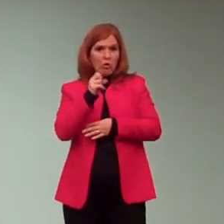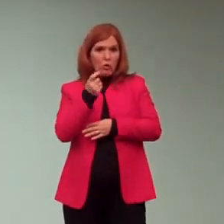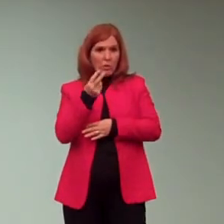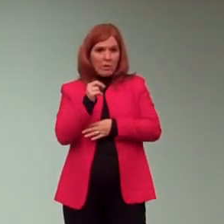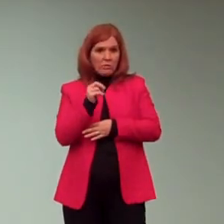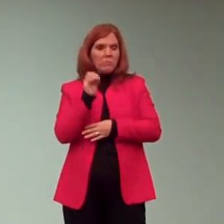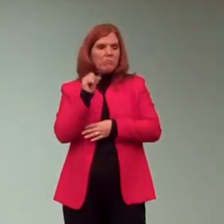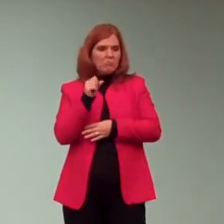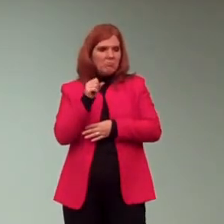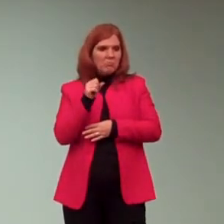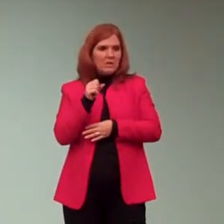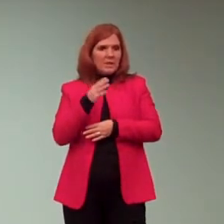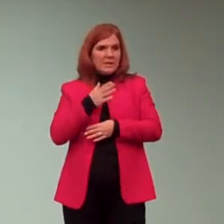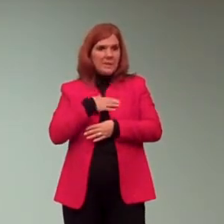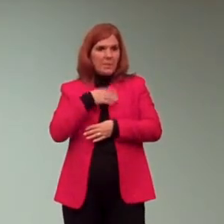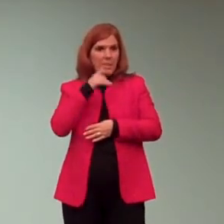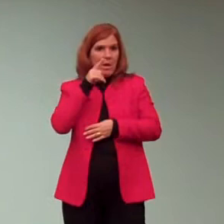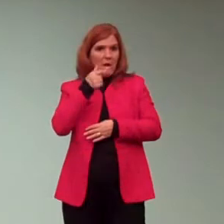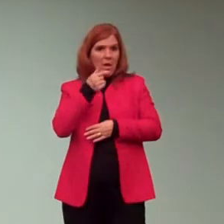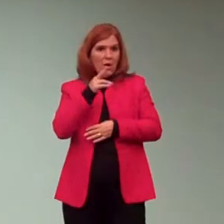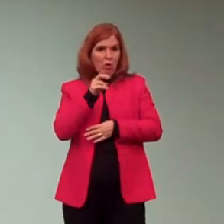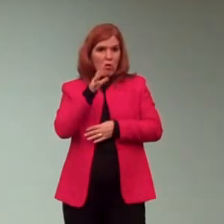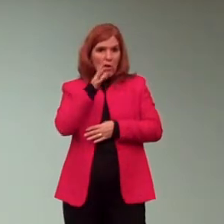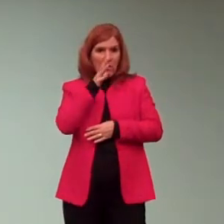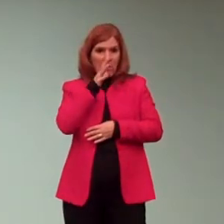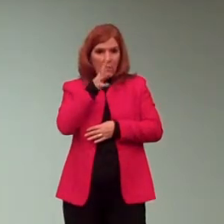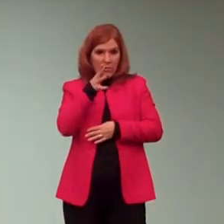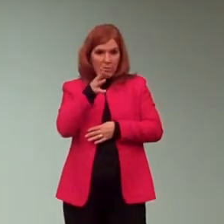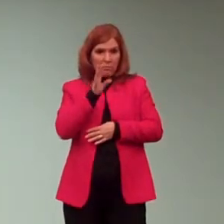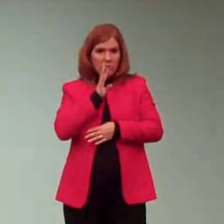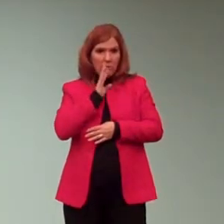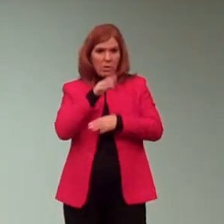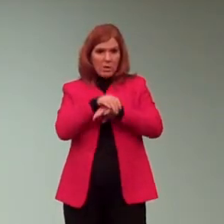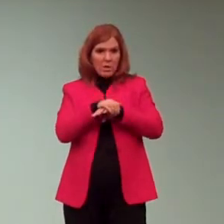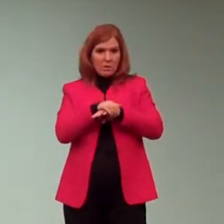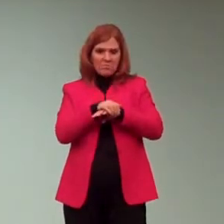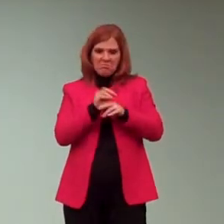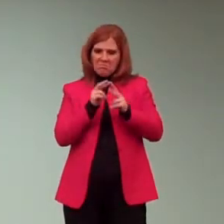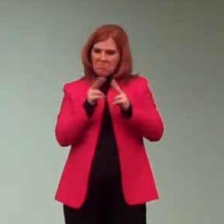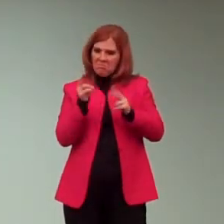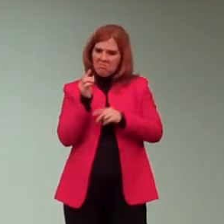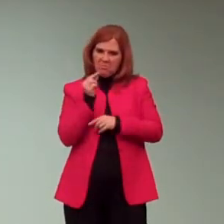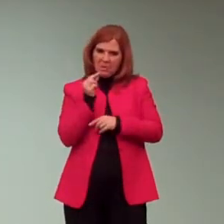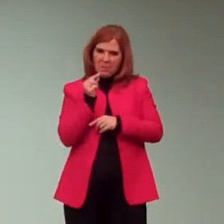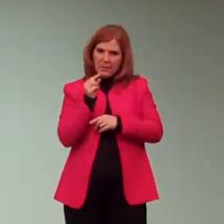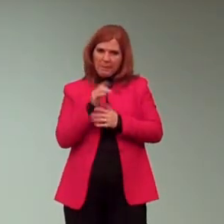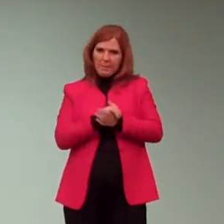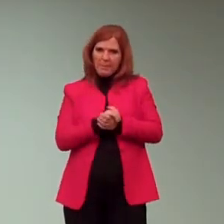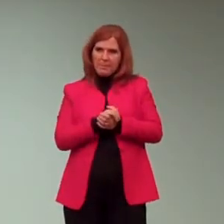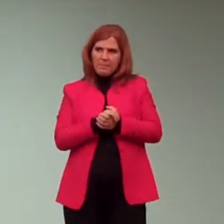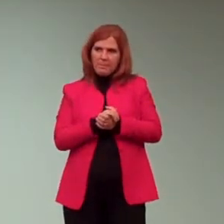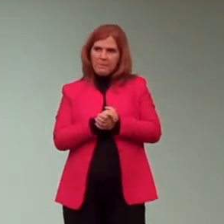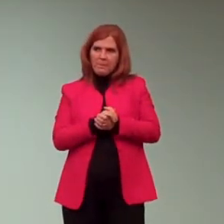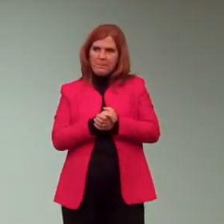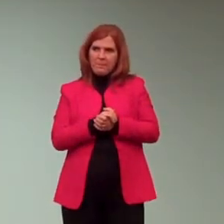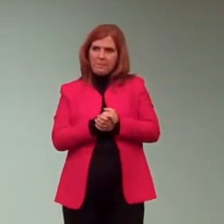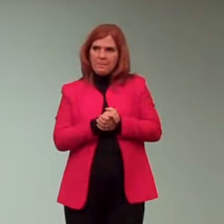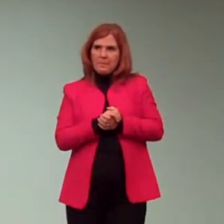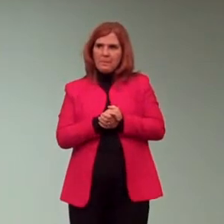Did my grandmother speak English? Not very well. When I get in, Sunday too,